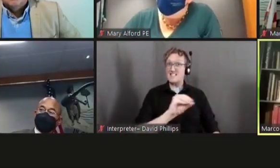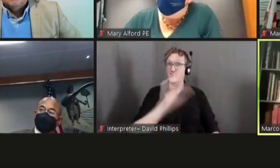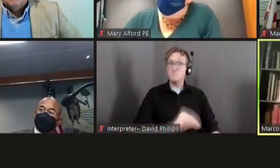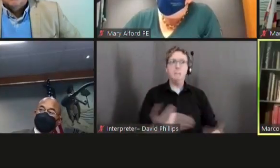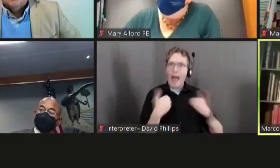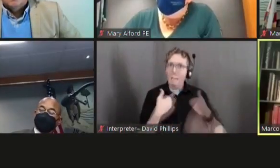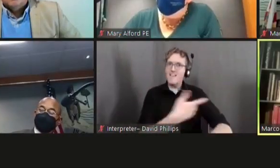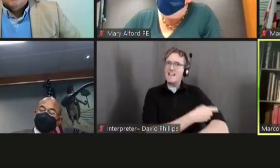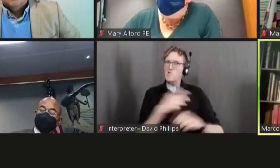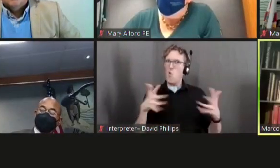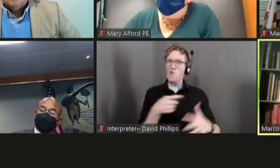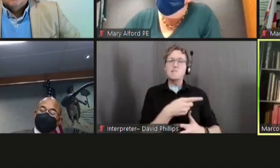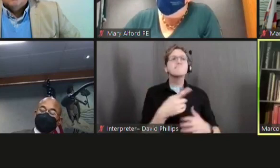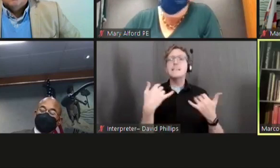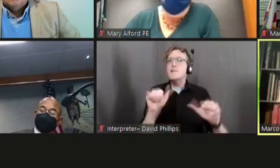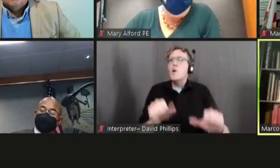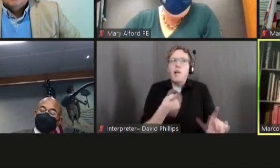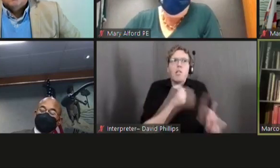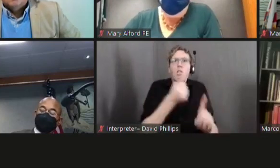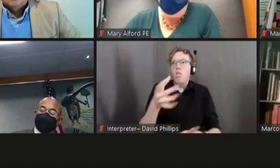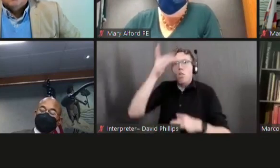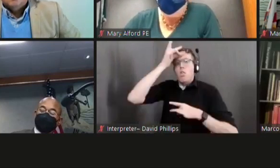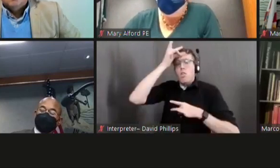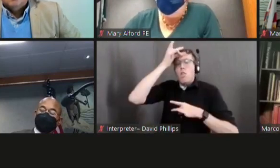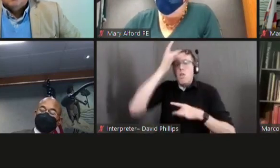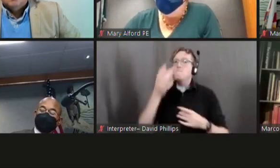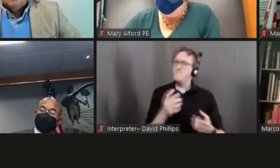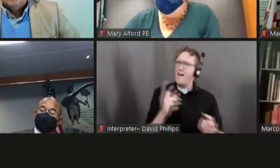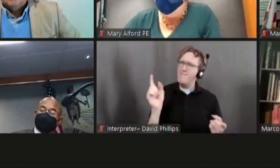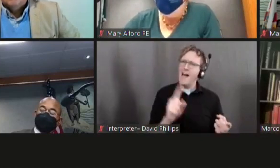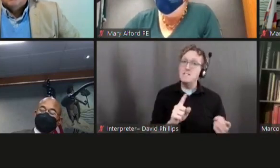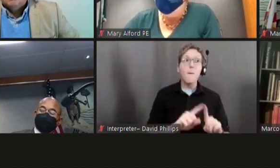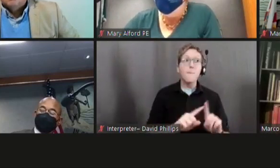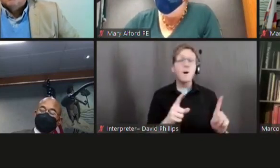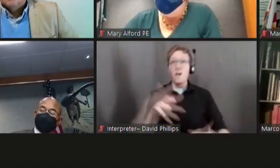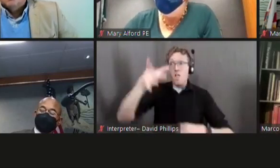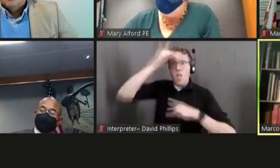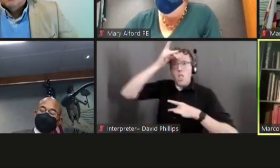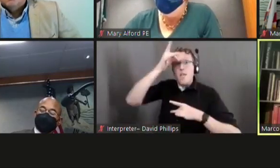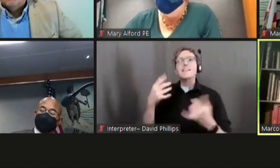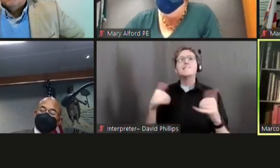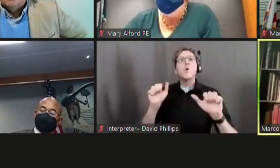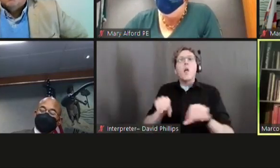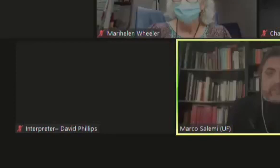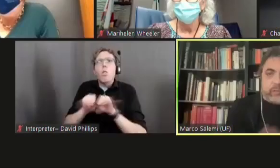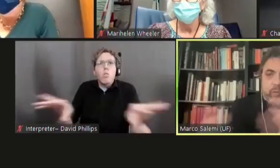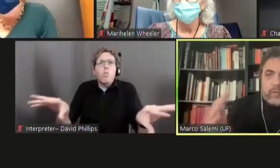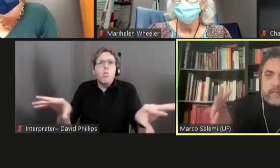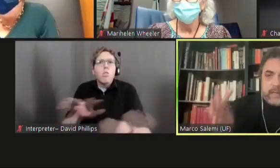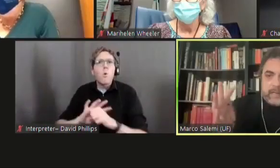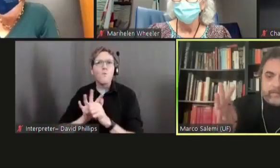infected, albeit probably at a lower rate, and can still transmit the virus. So